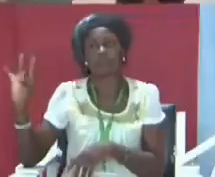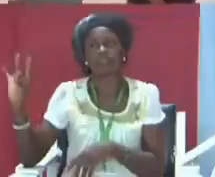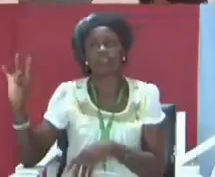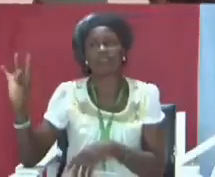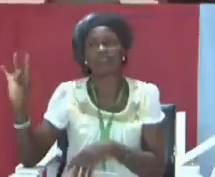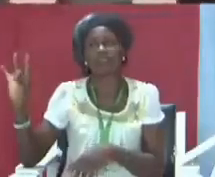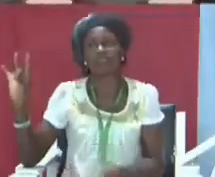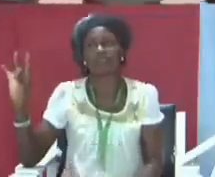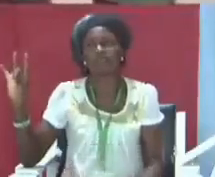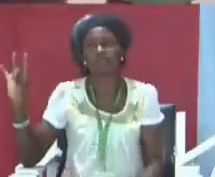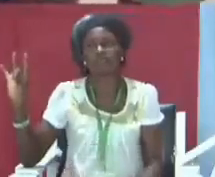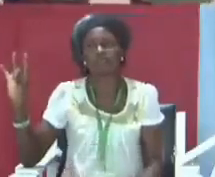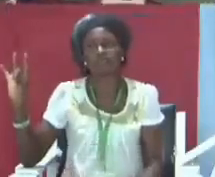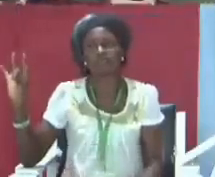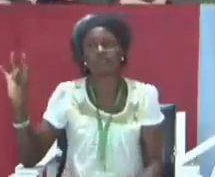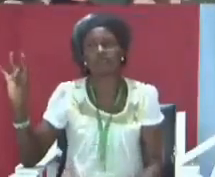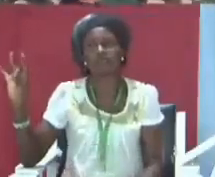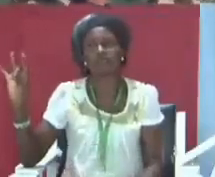church.